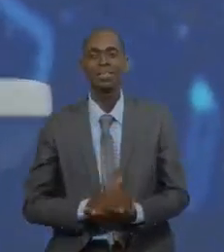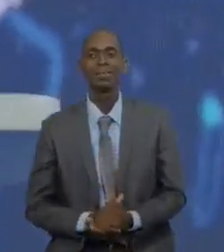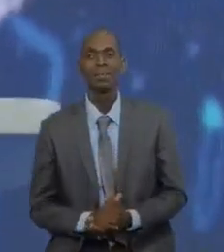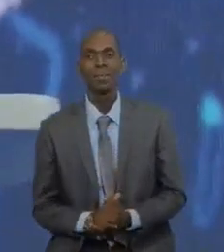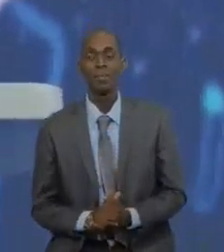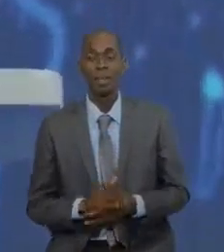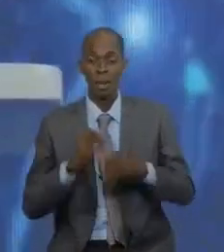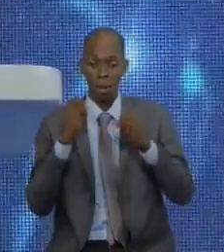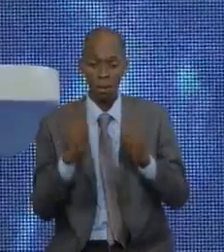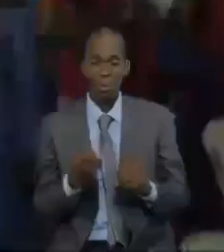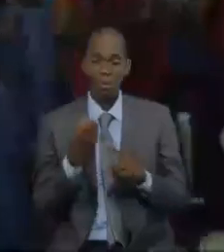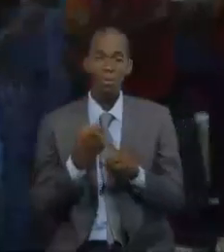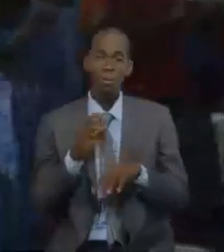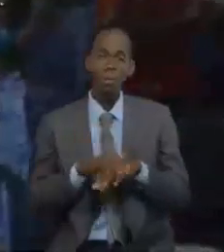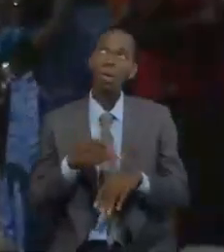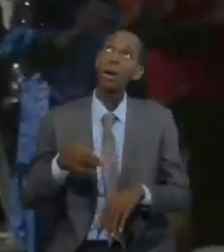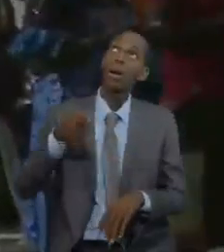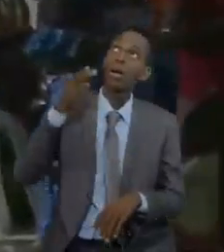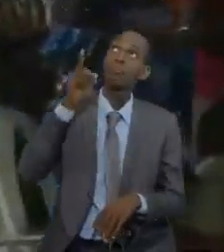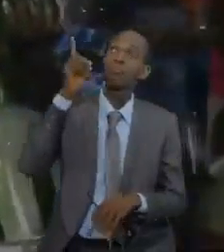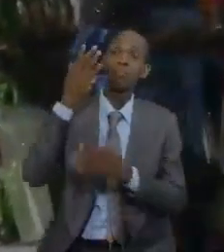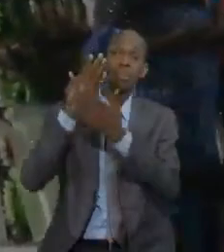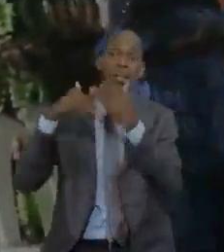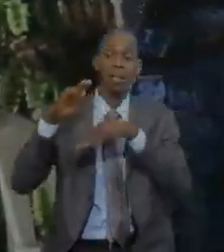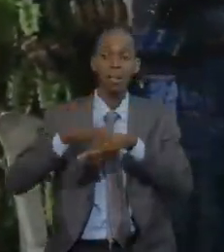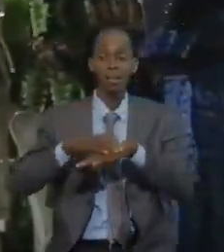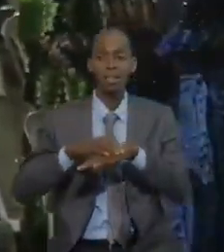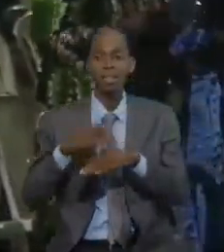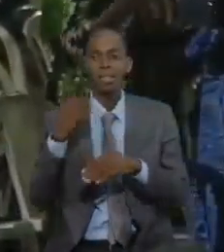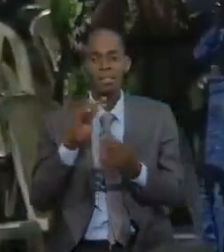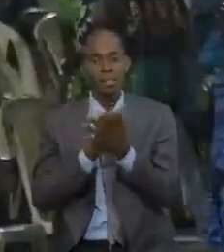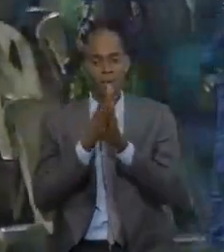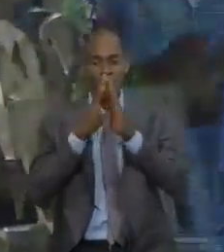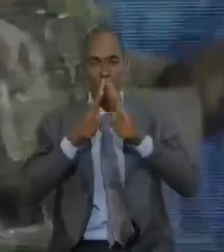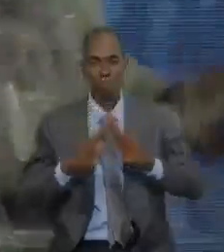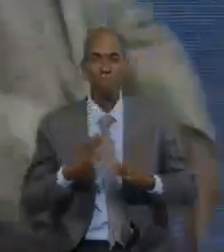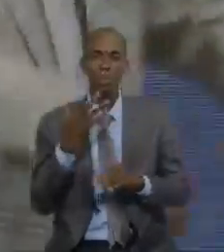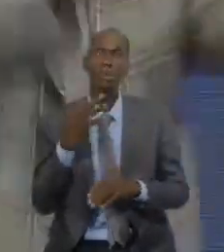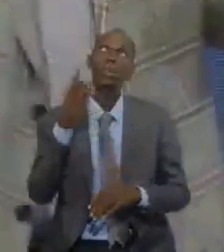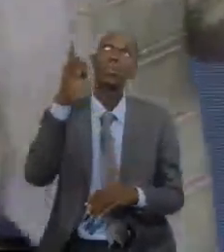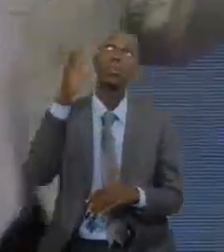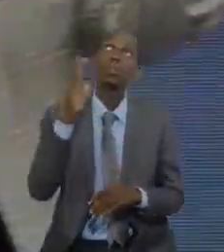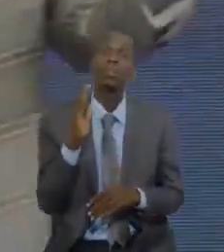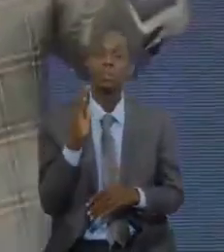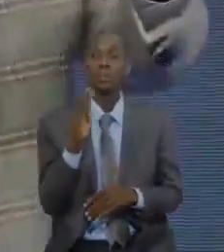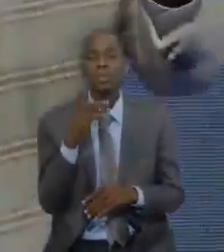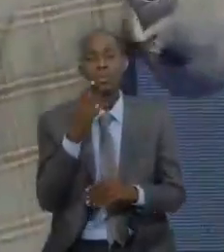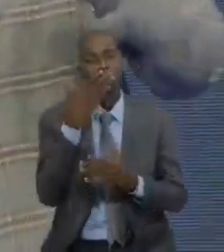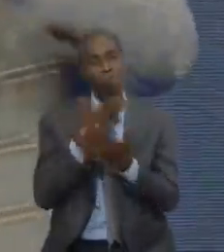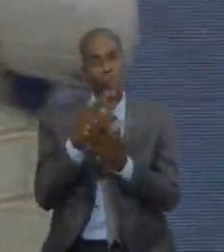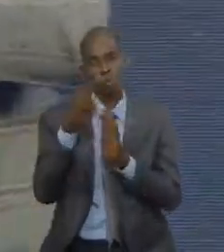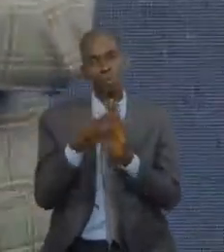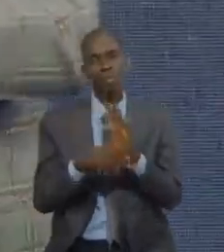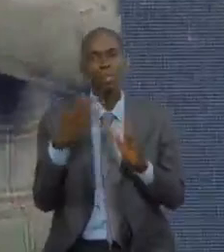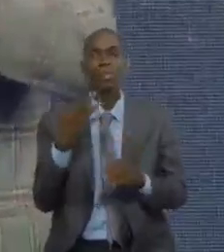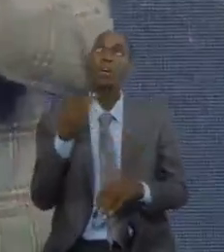Power from on high. La puissance d'en haut. The peace of God. La paix de Dieu. The goodness of God. La bonté